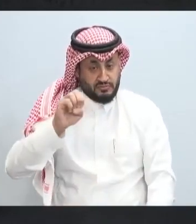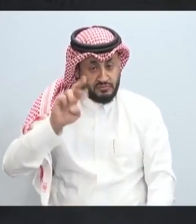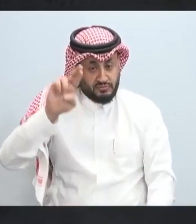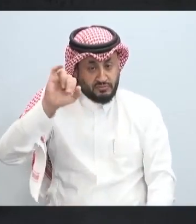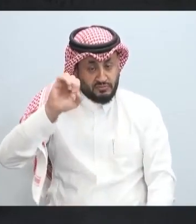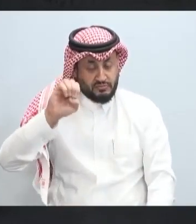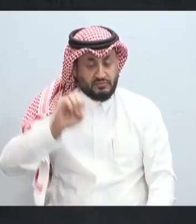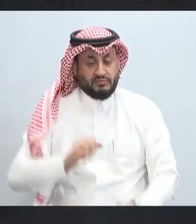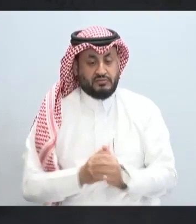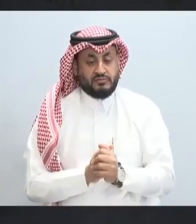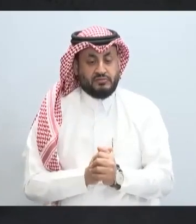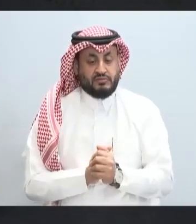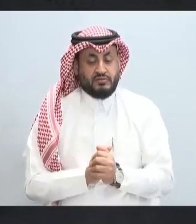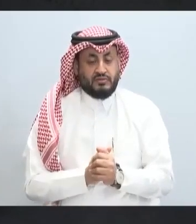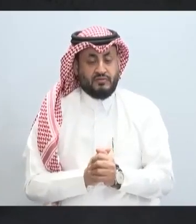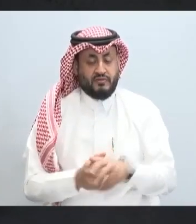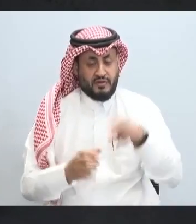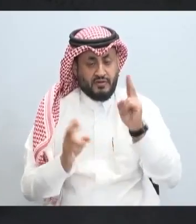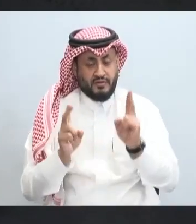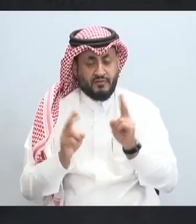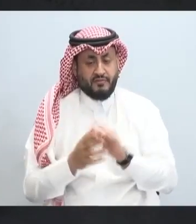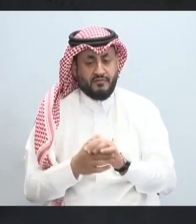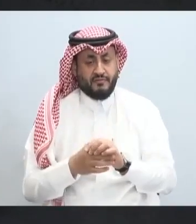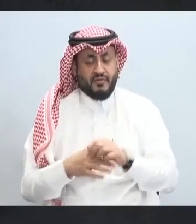So if we're standing in front of a